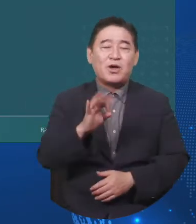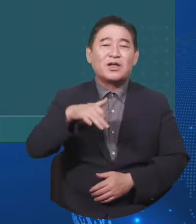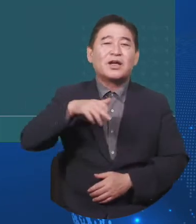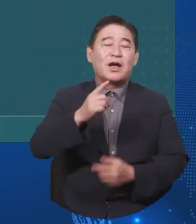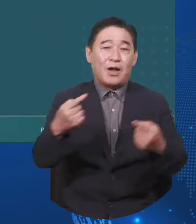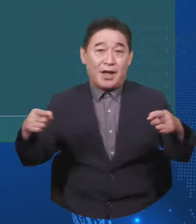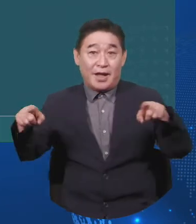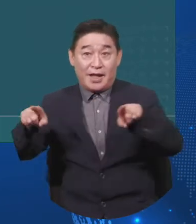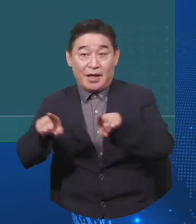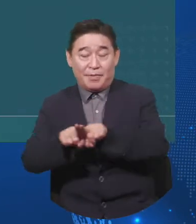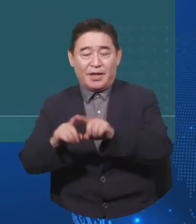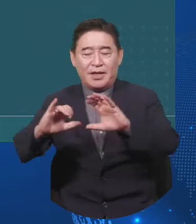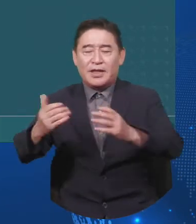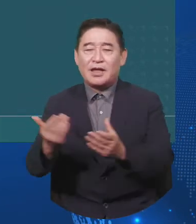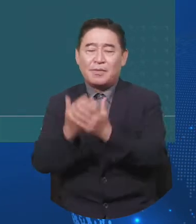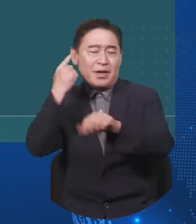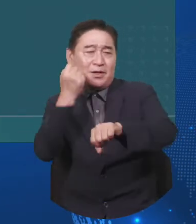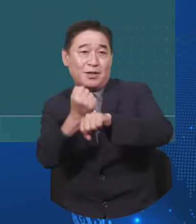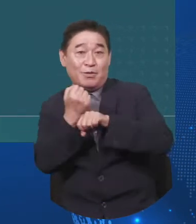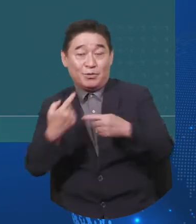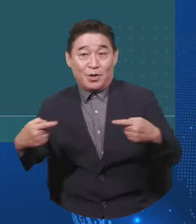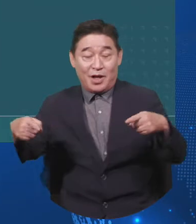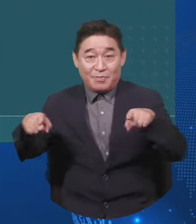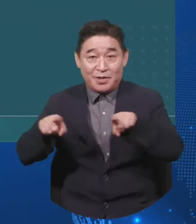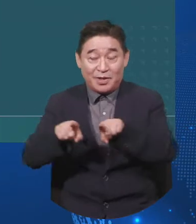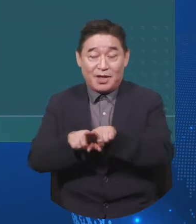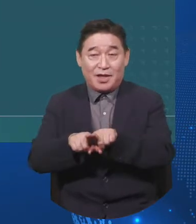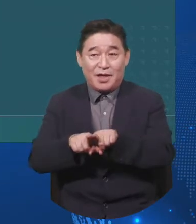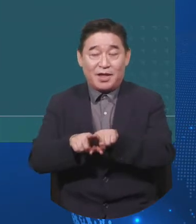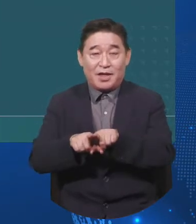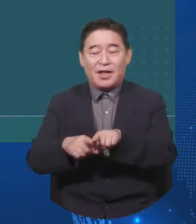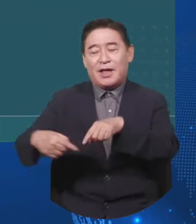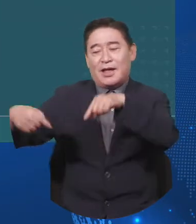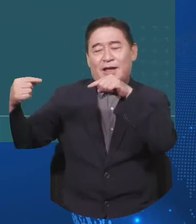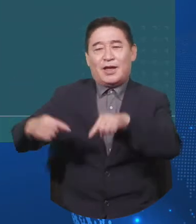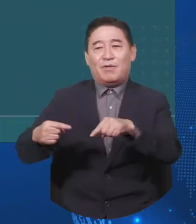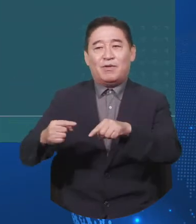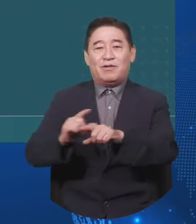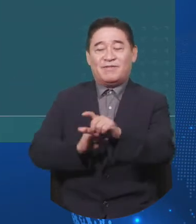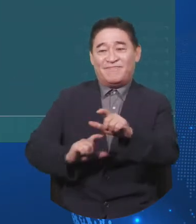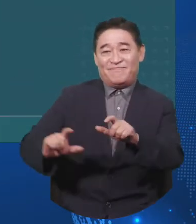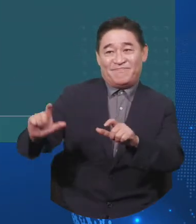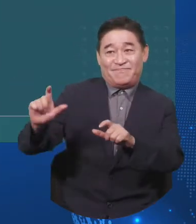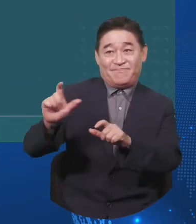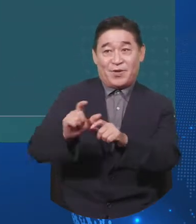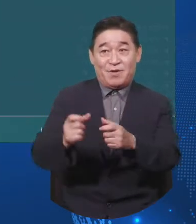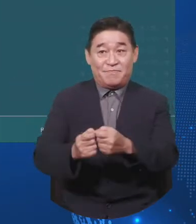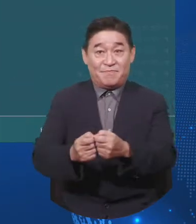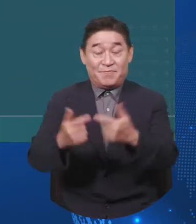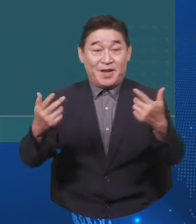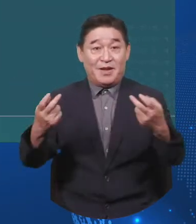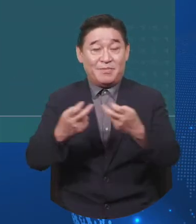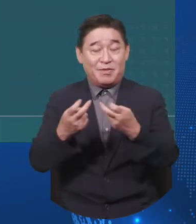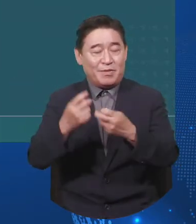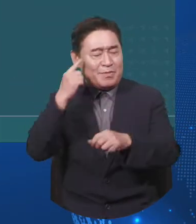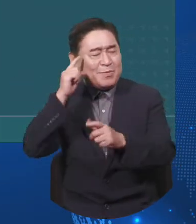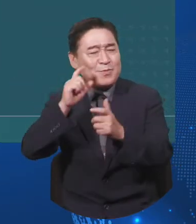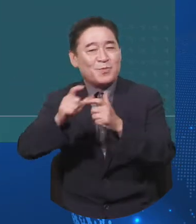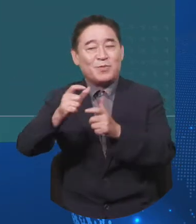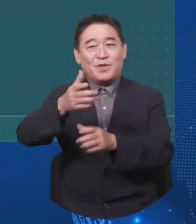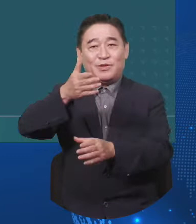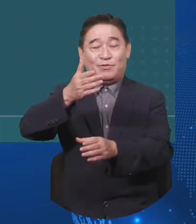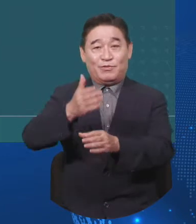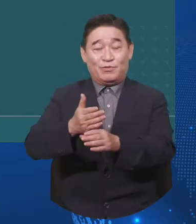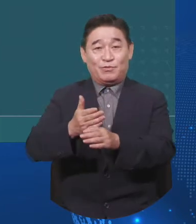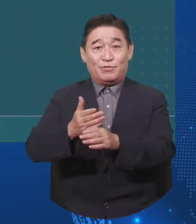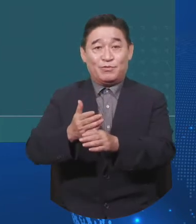that aims to explore the potential for deepening cooperation for development. Over the next few minutes, I'm going to present some